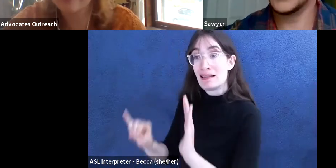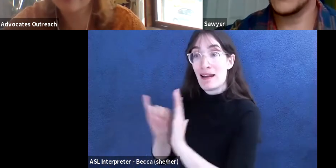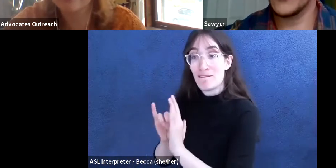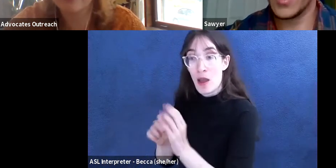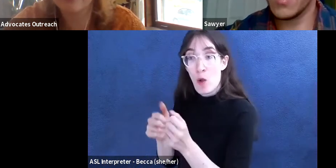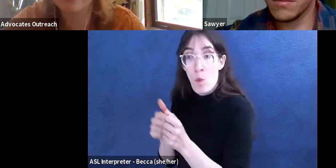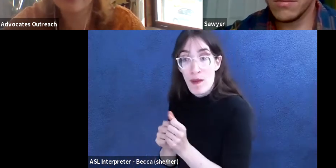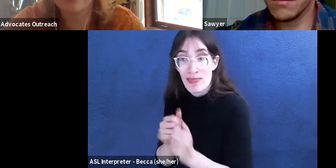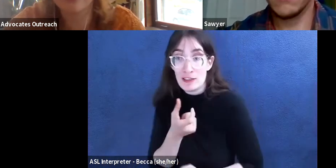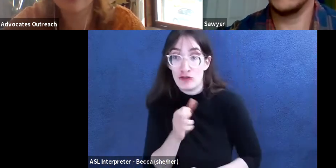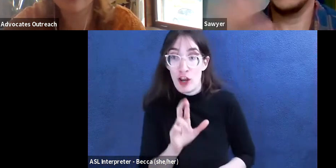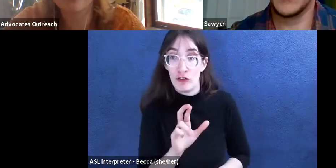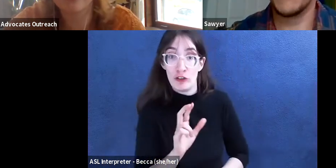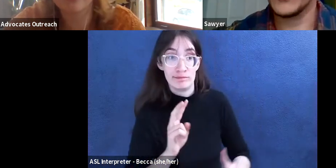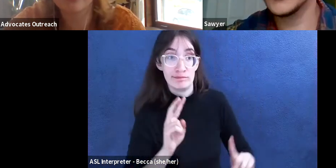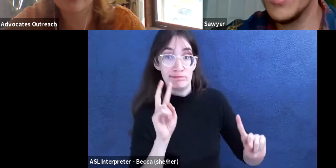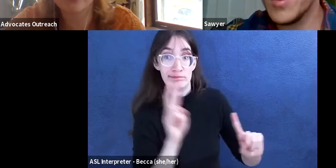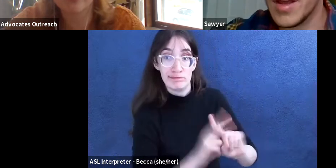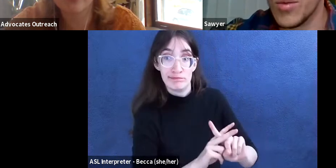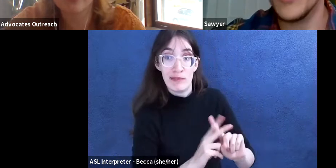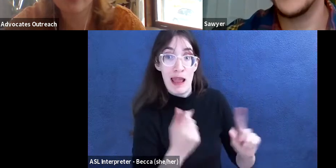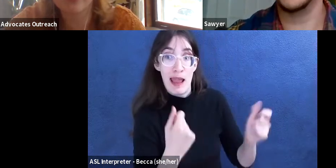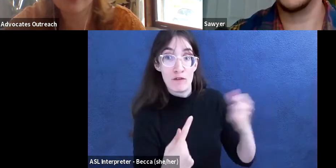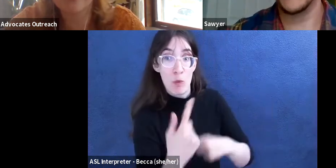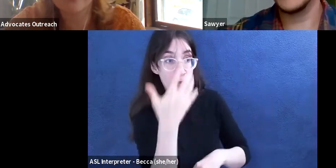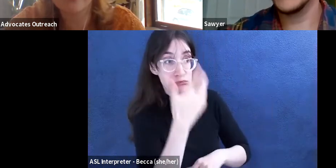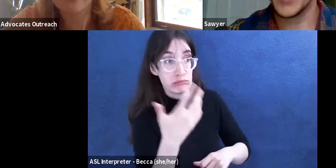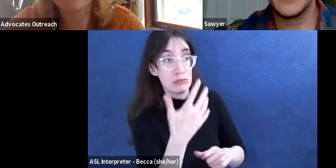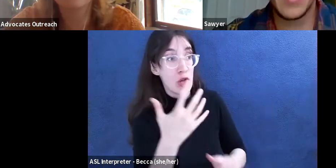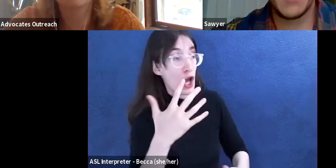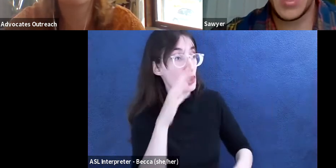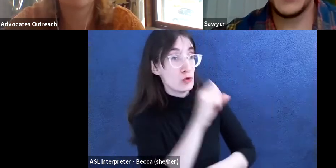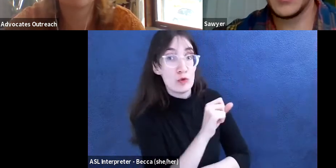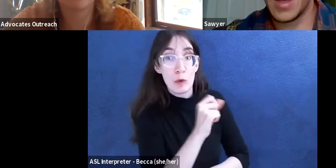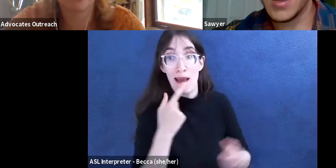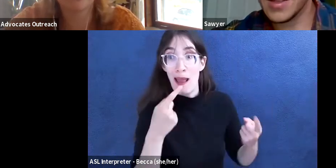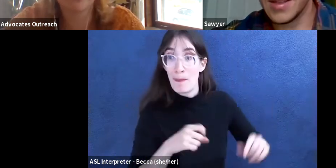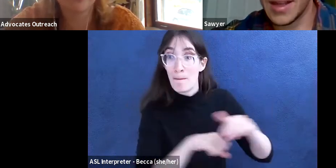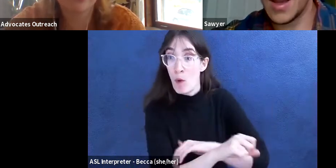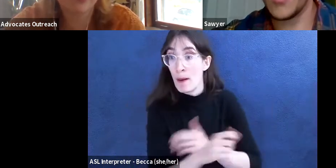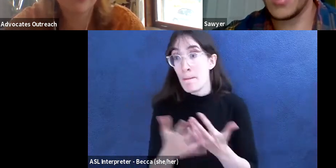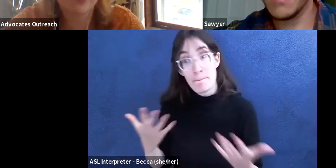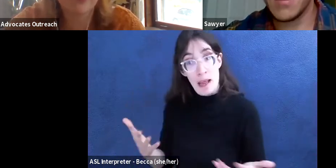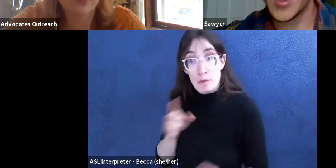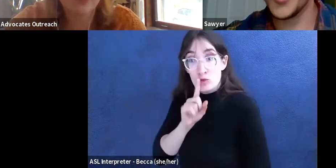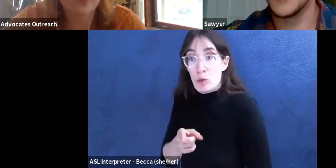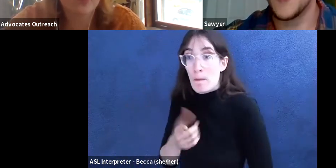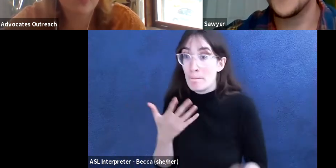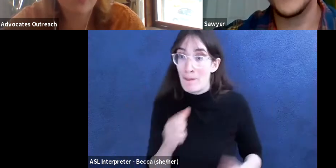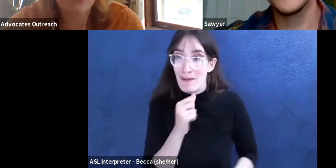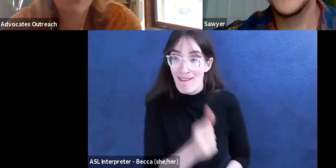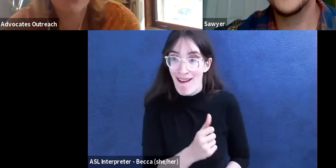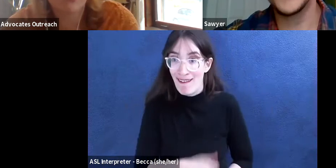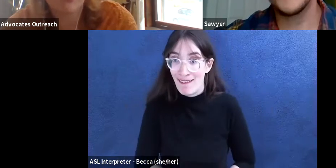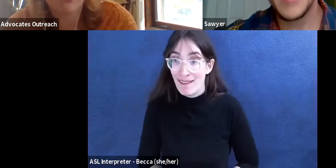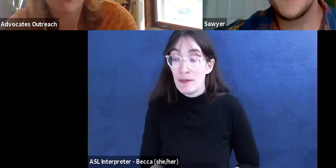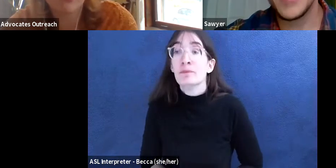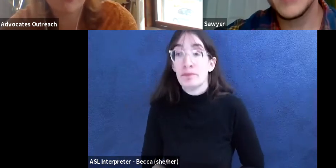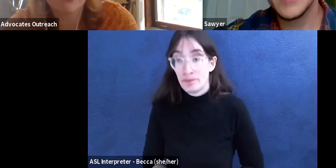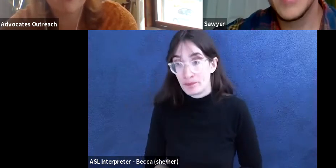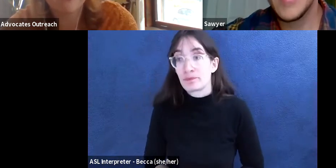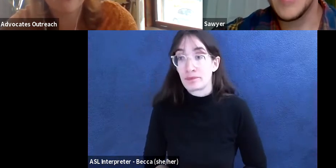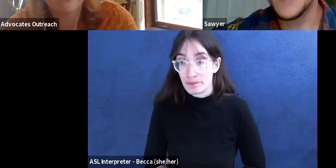the idea that there are like different kinds of families, and some families have a mom and a dad, some families have